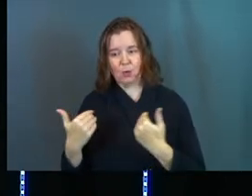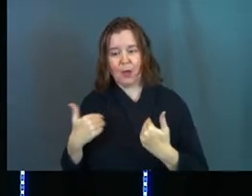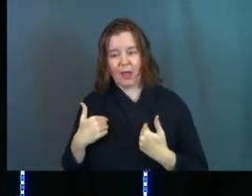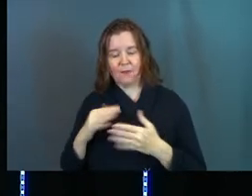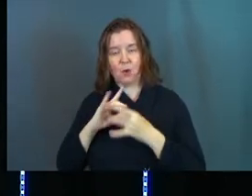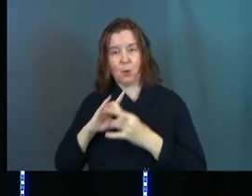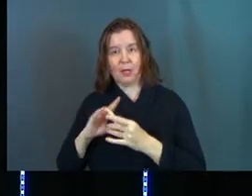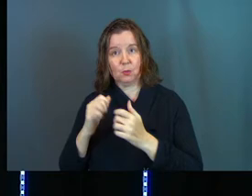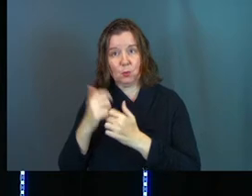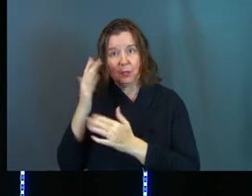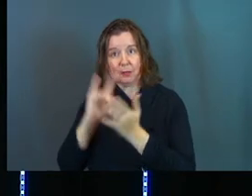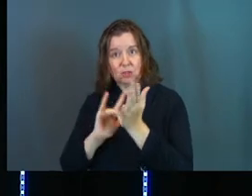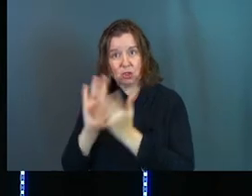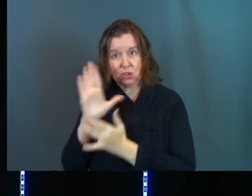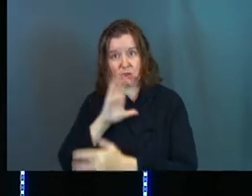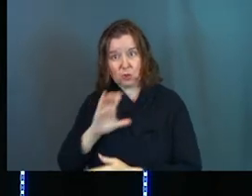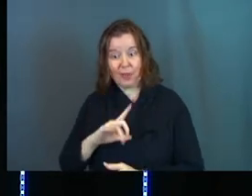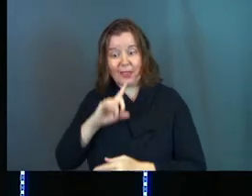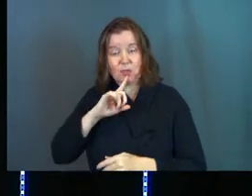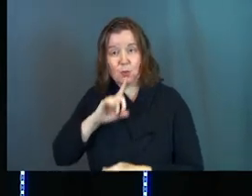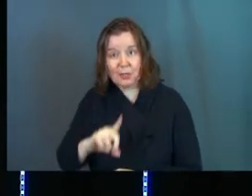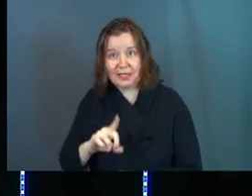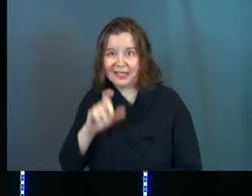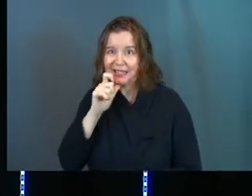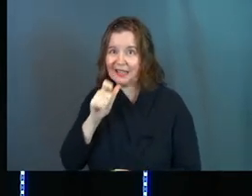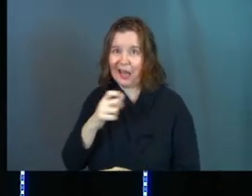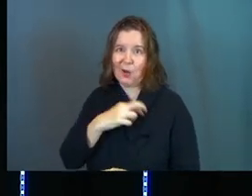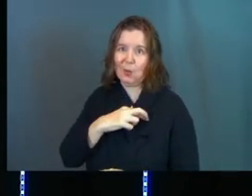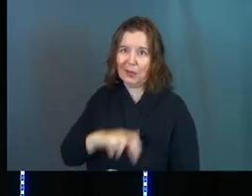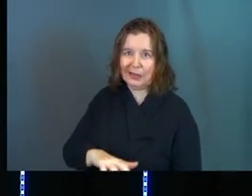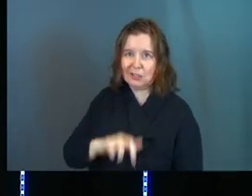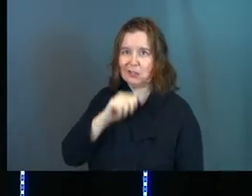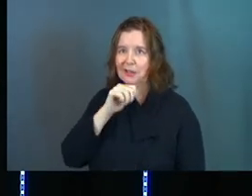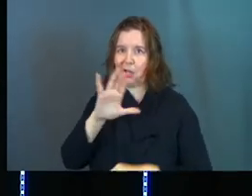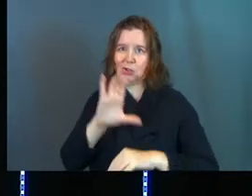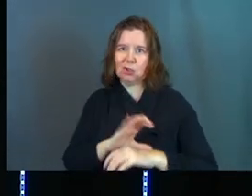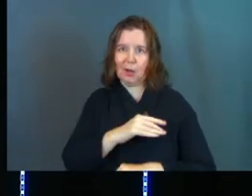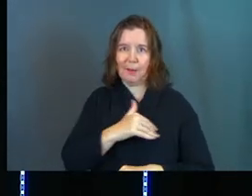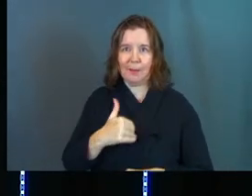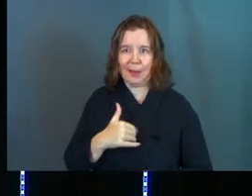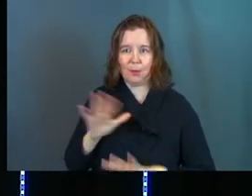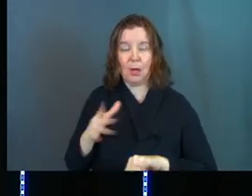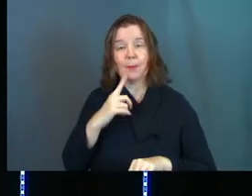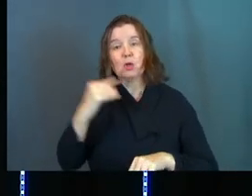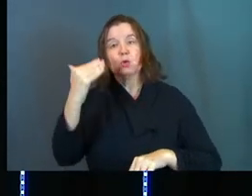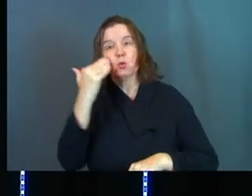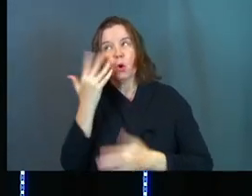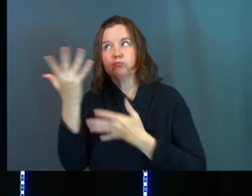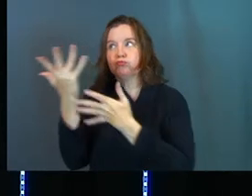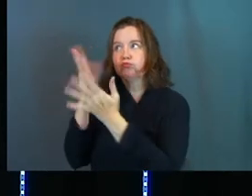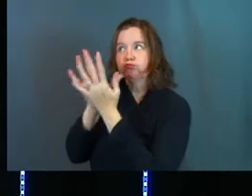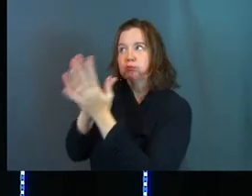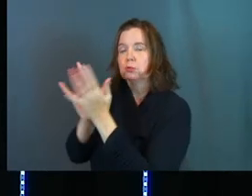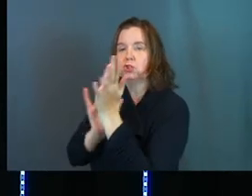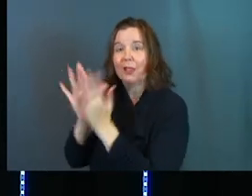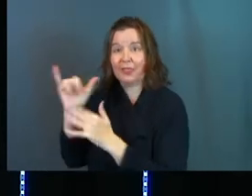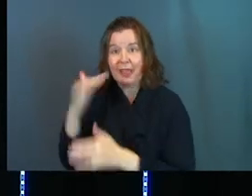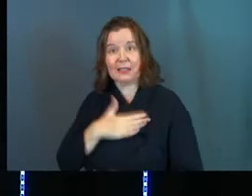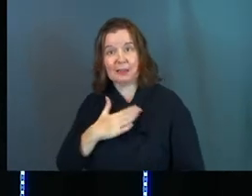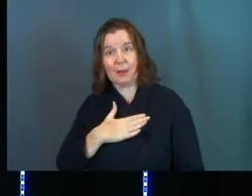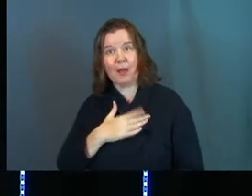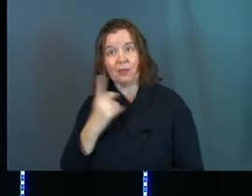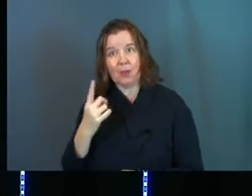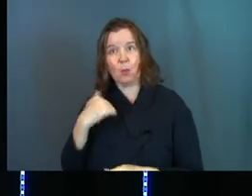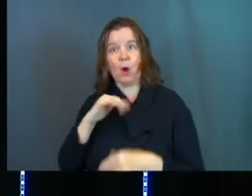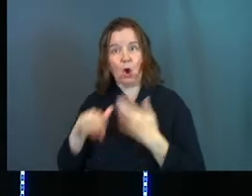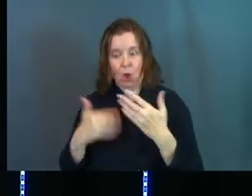have a relationship with Jesus Christ that's real, not religion, not church membership, but like, you know, Jesus. Like,